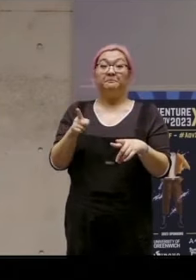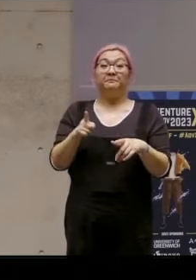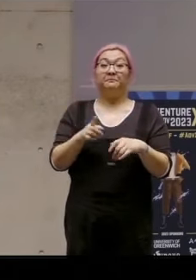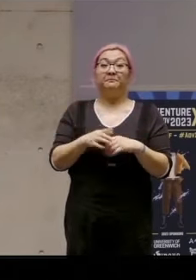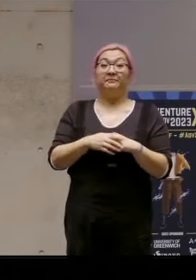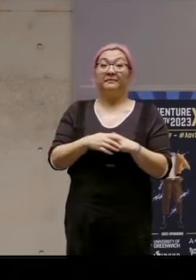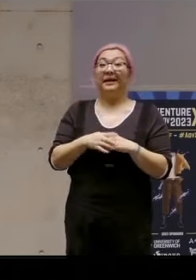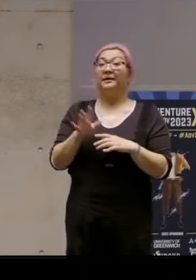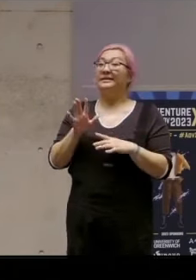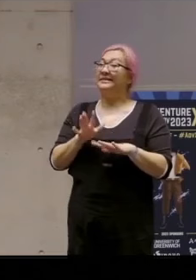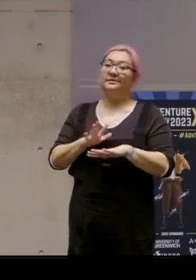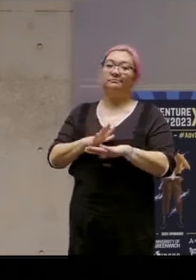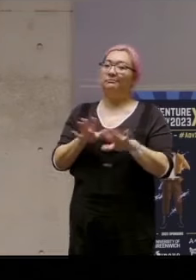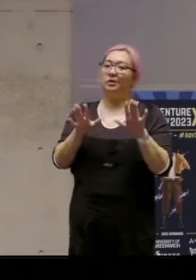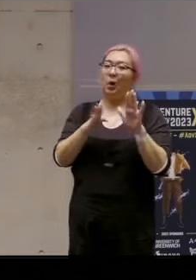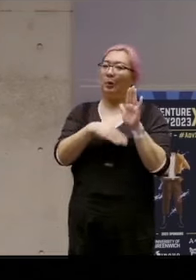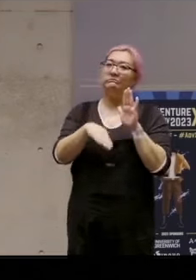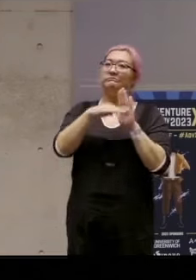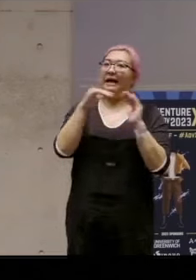time.